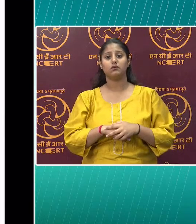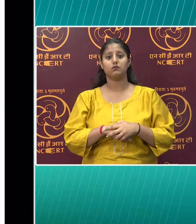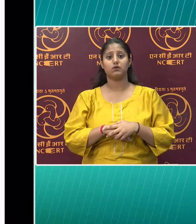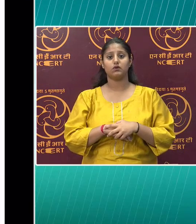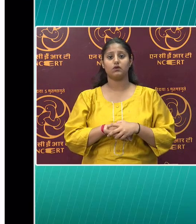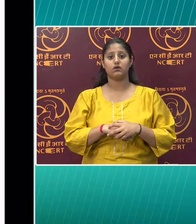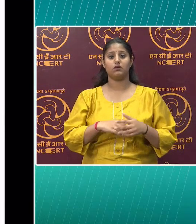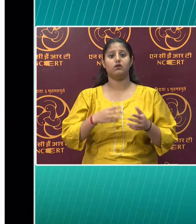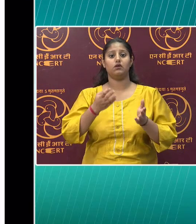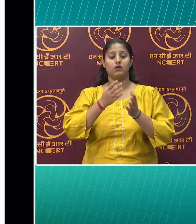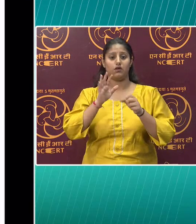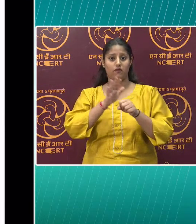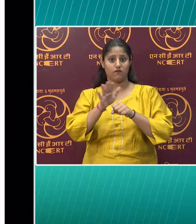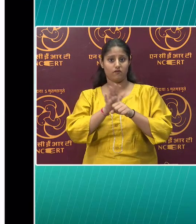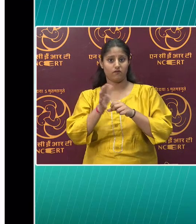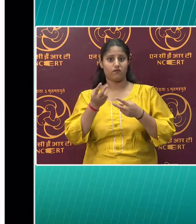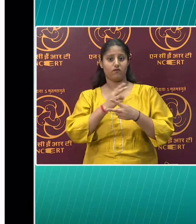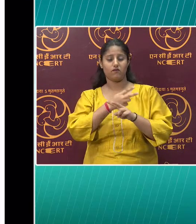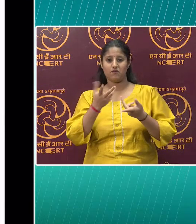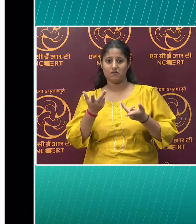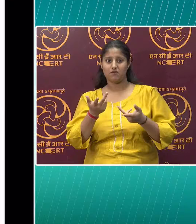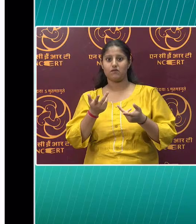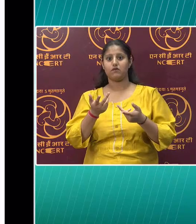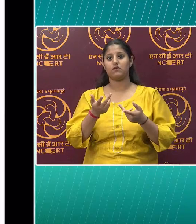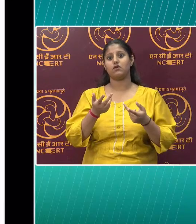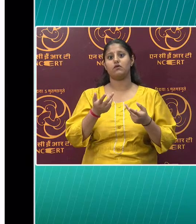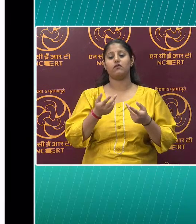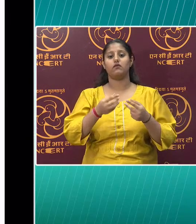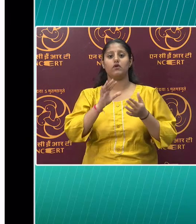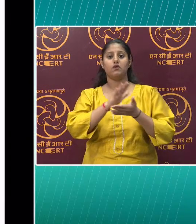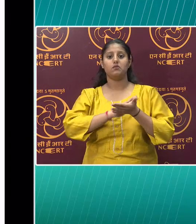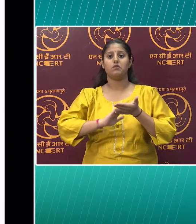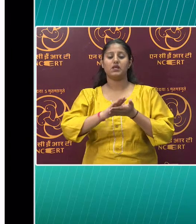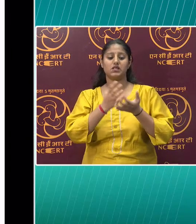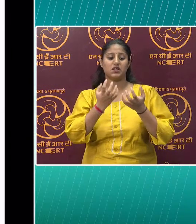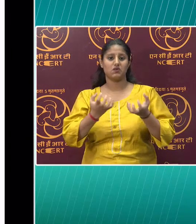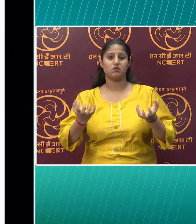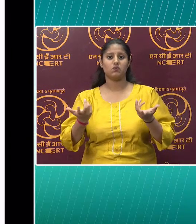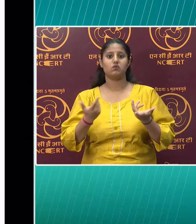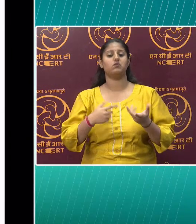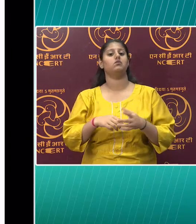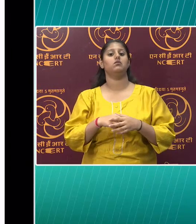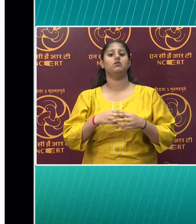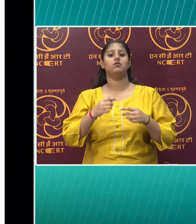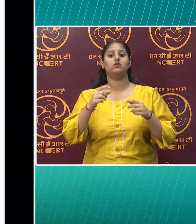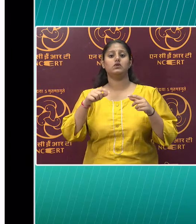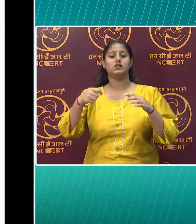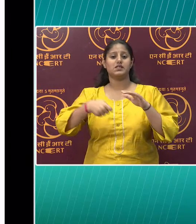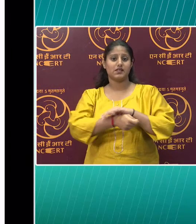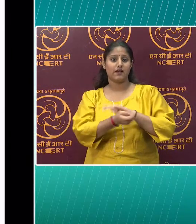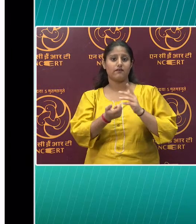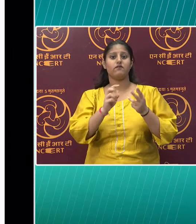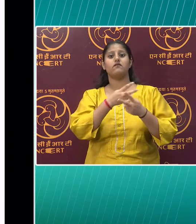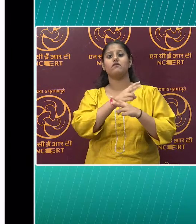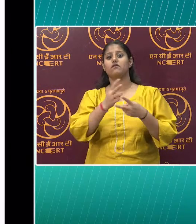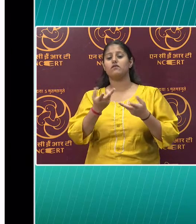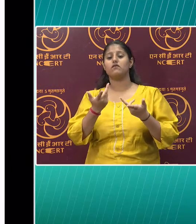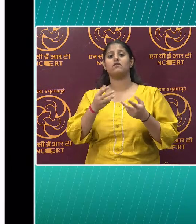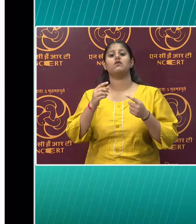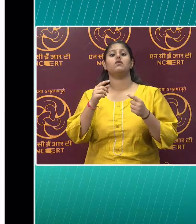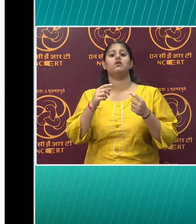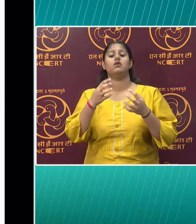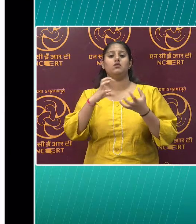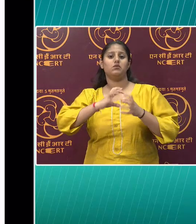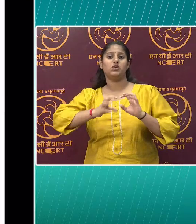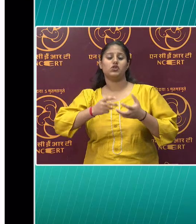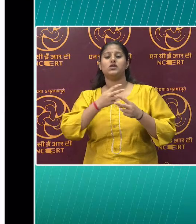as paper, wood, clay, fabric, and using basic tools such as scissors, garden fork, knife, hammer, screwdriver, and